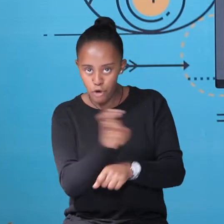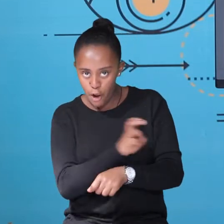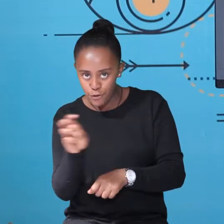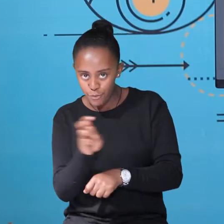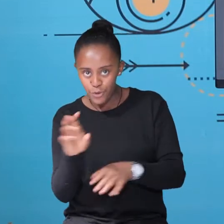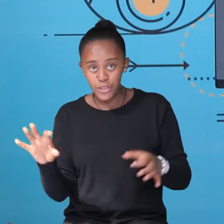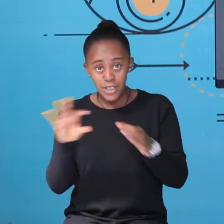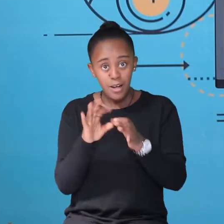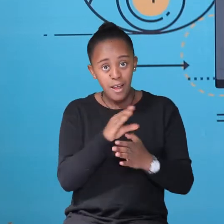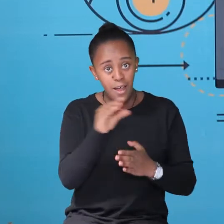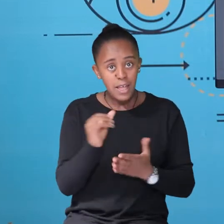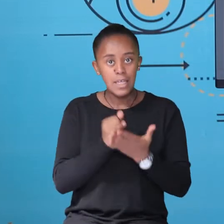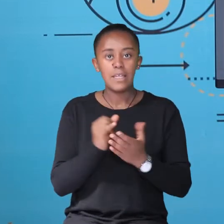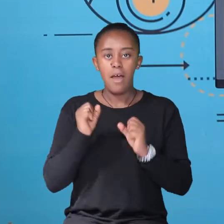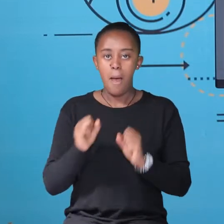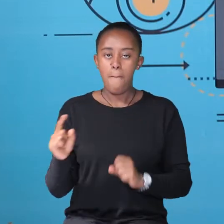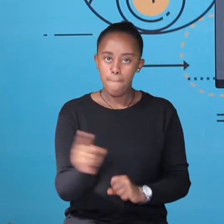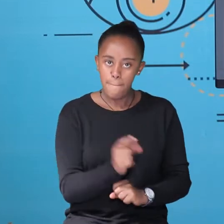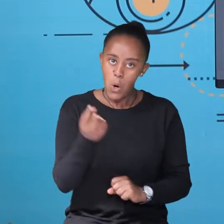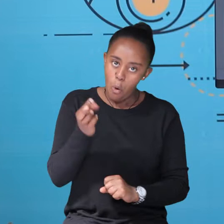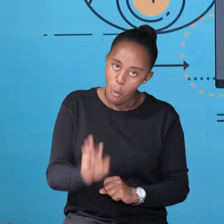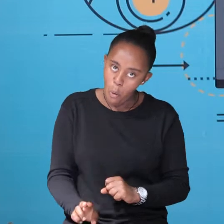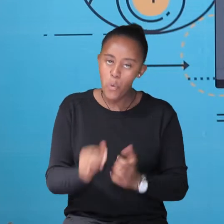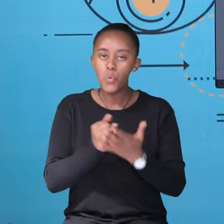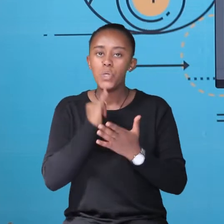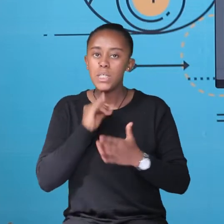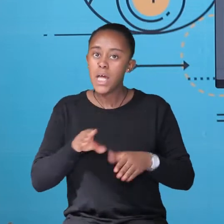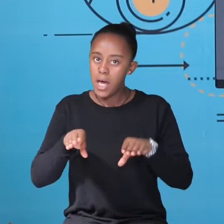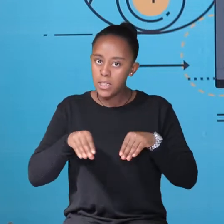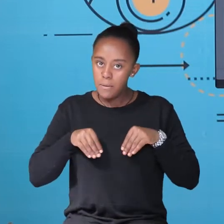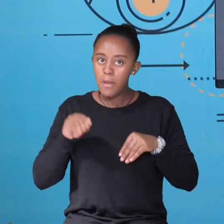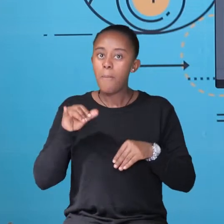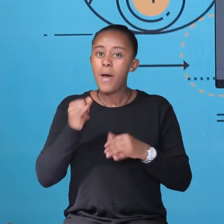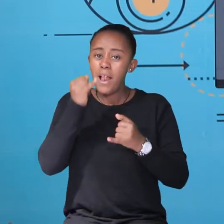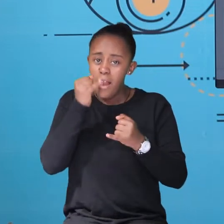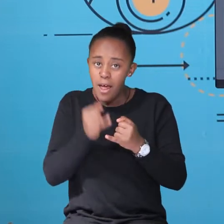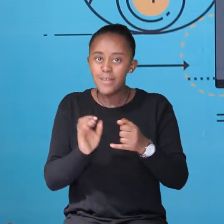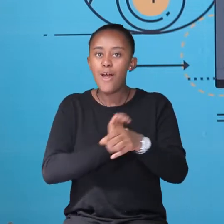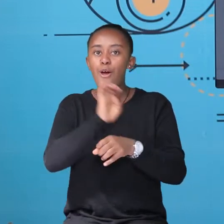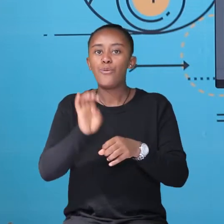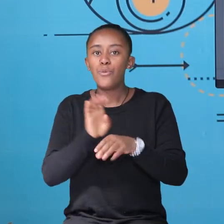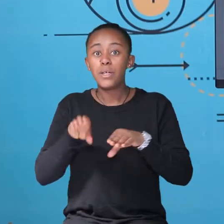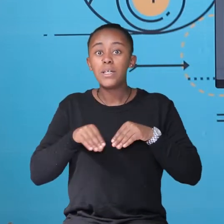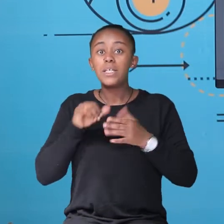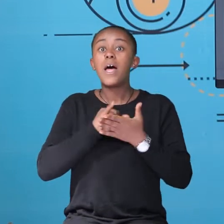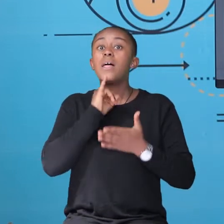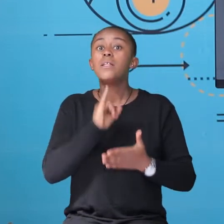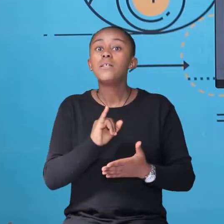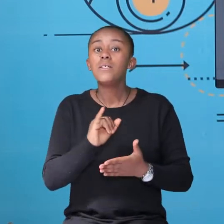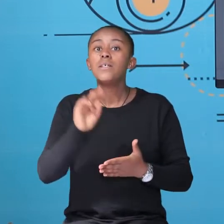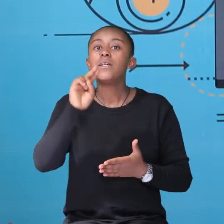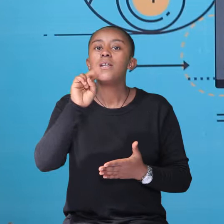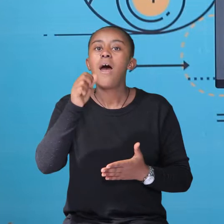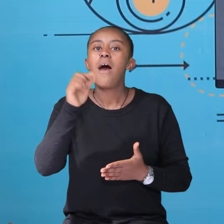chain, and it can be, or it is accepted by the last electron acceptor, that is